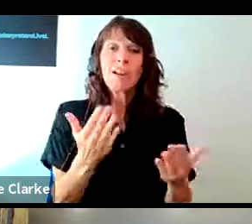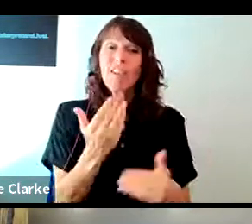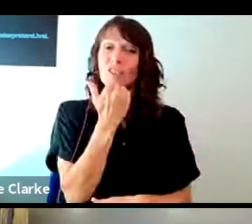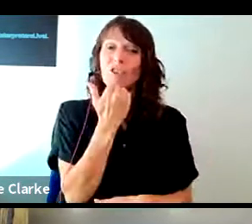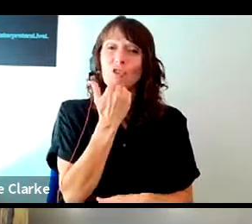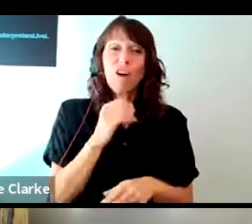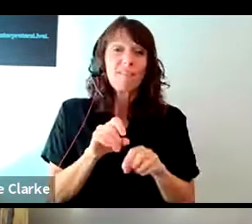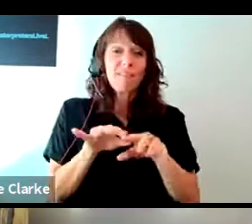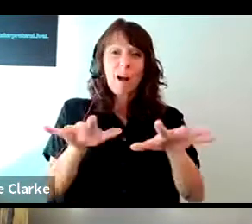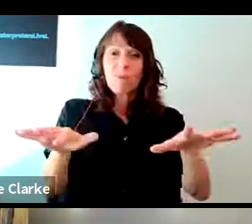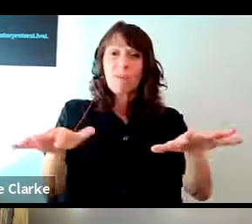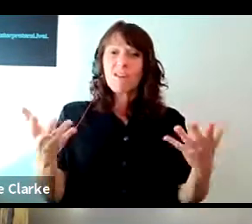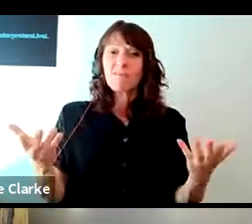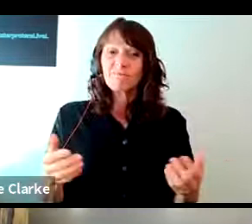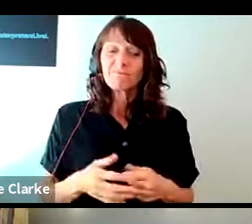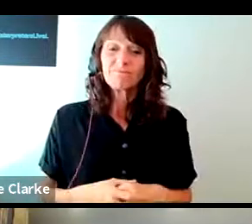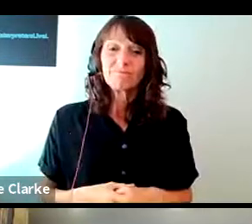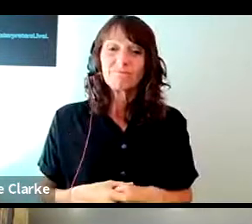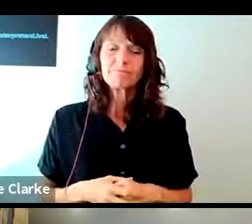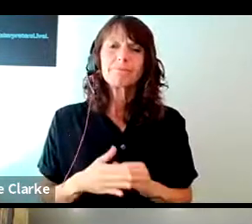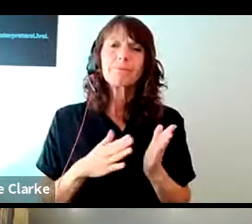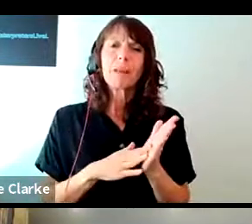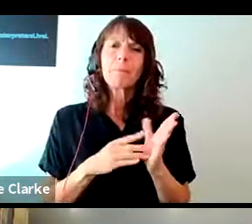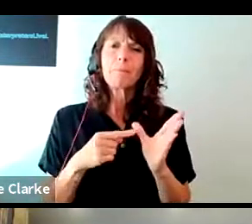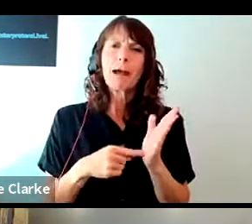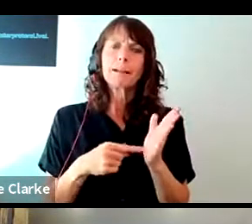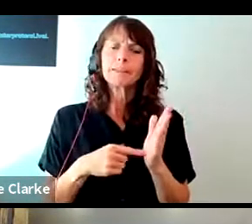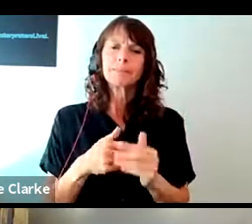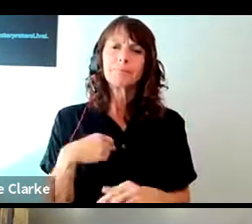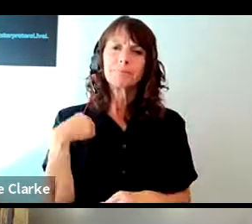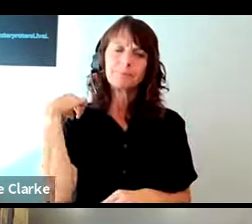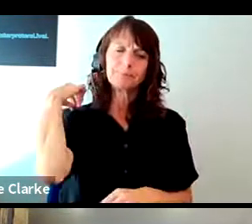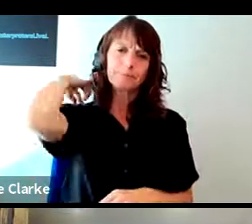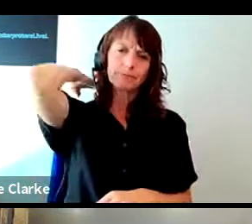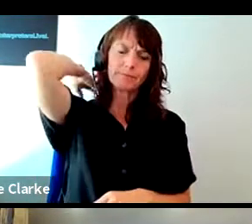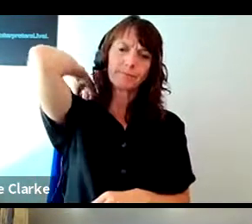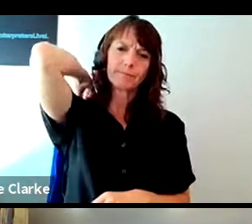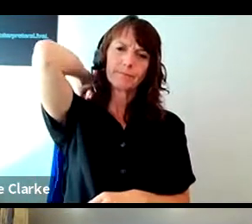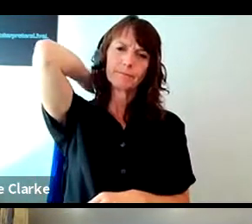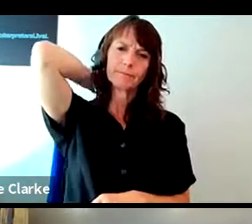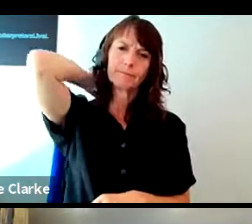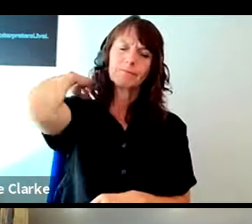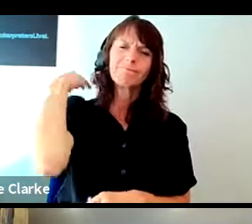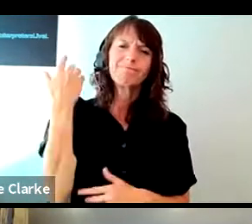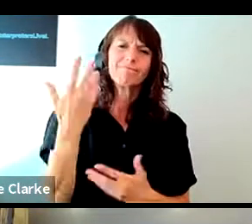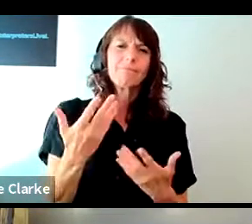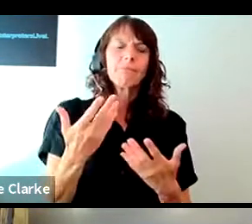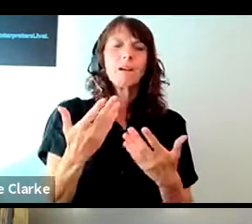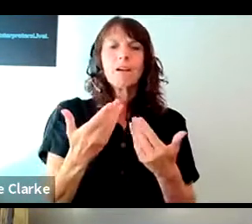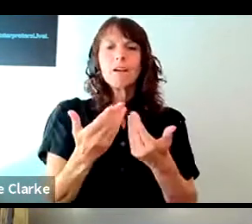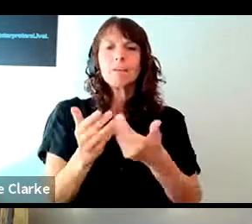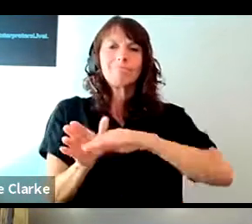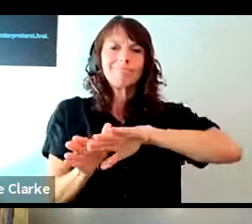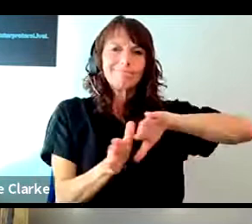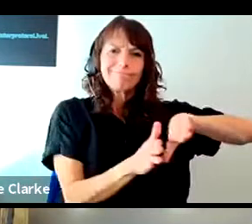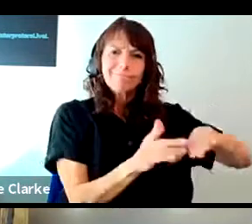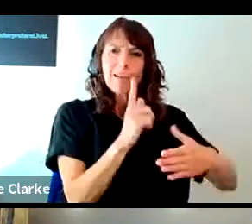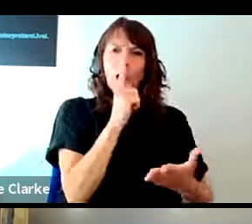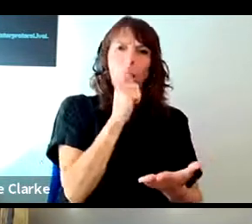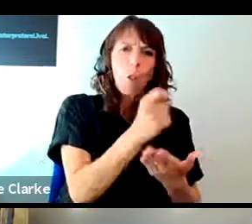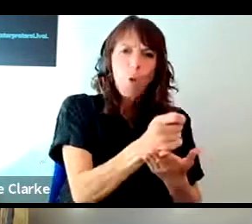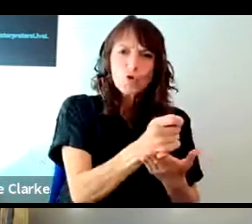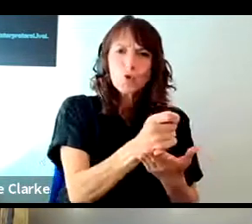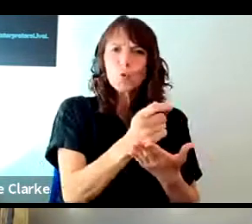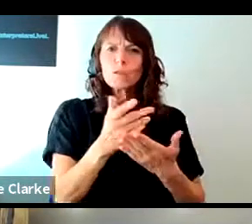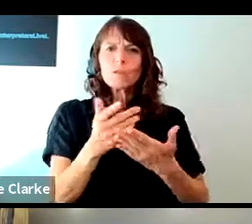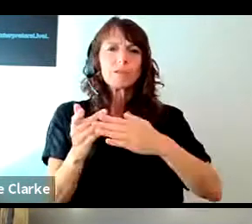we're still here. Is there an argument besides sort of lawsuits and things like that for it to be